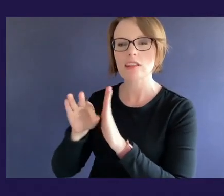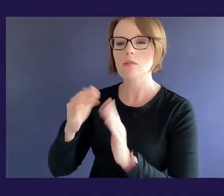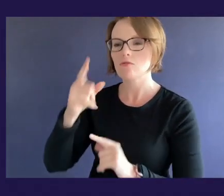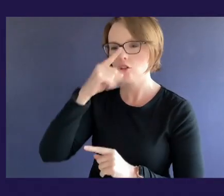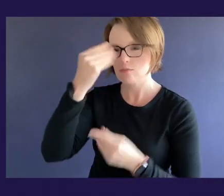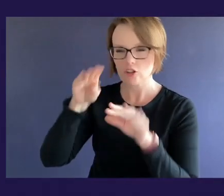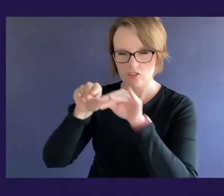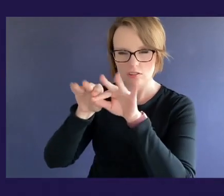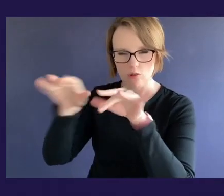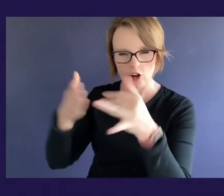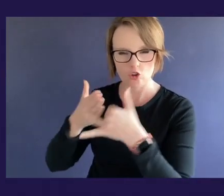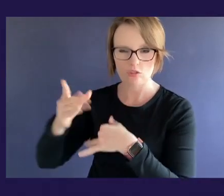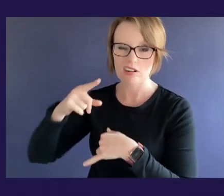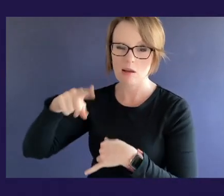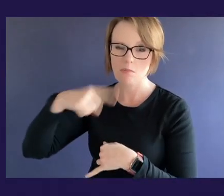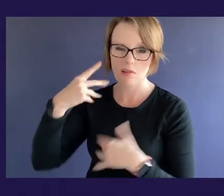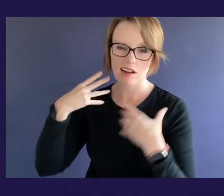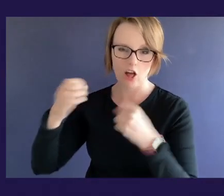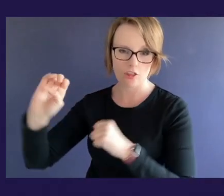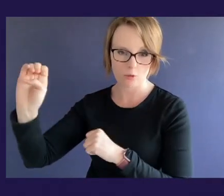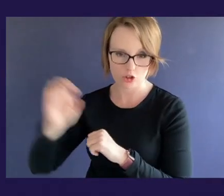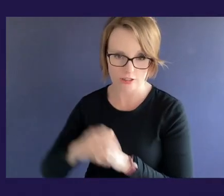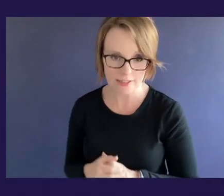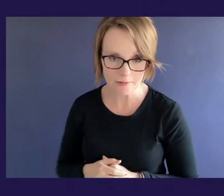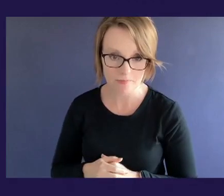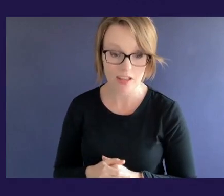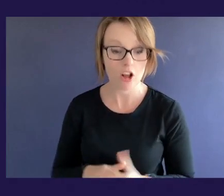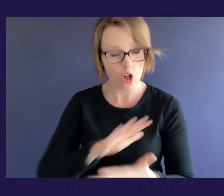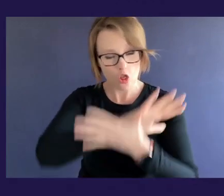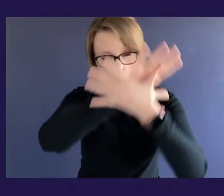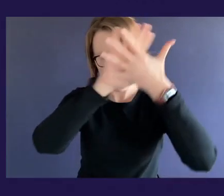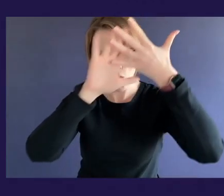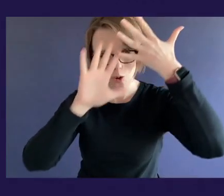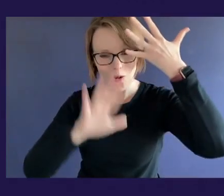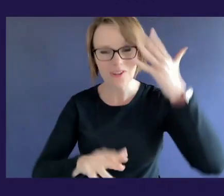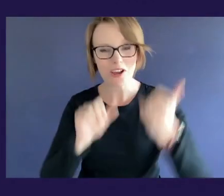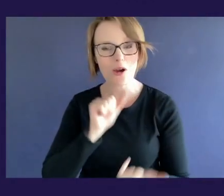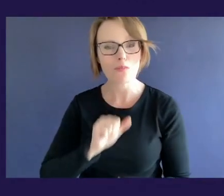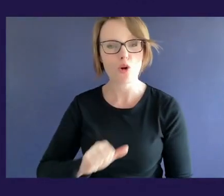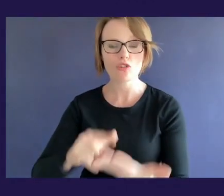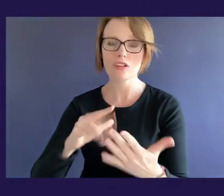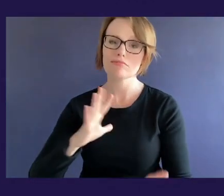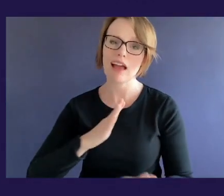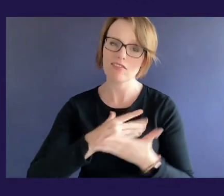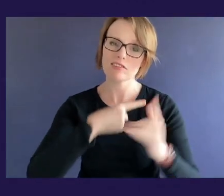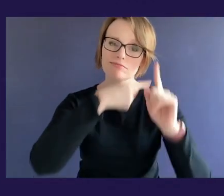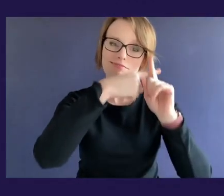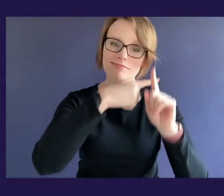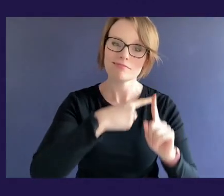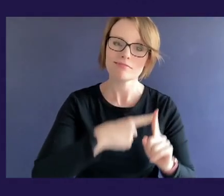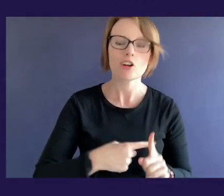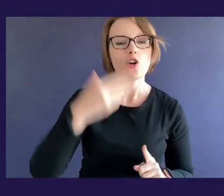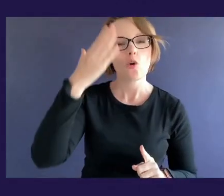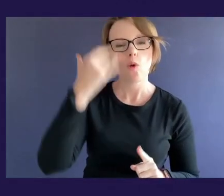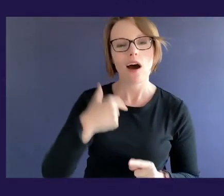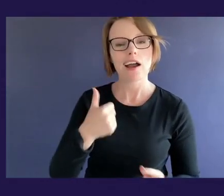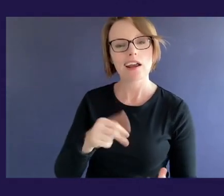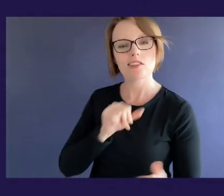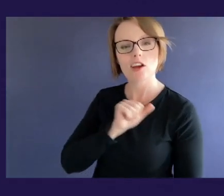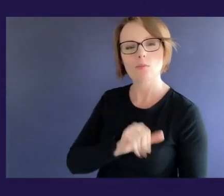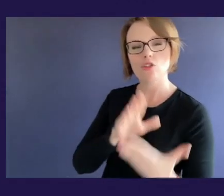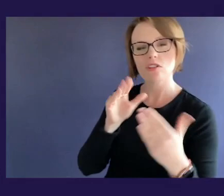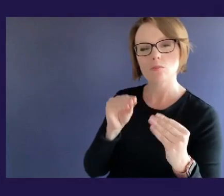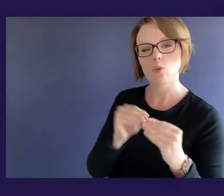emergencies. So these approaches are really promising in that they offer a more supply-side approach to tackle mis and